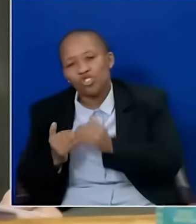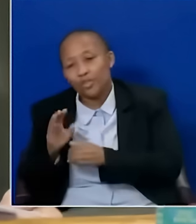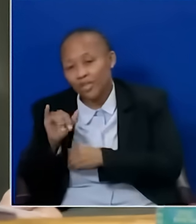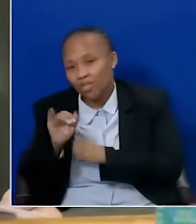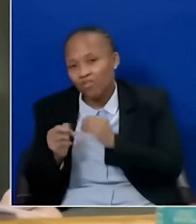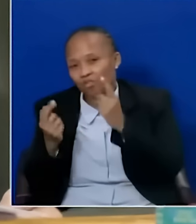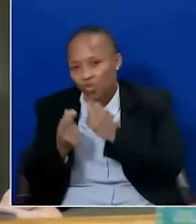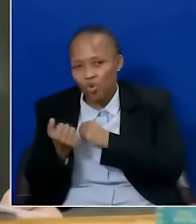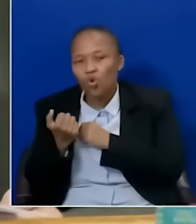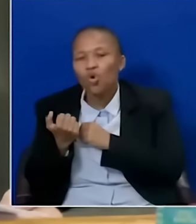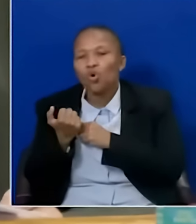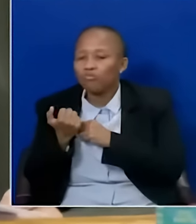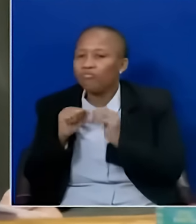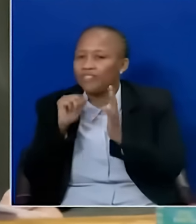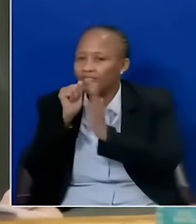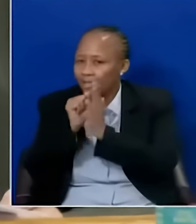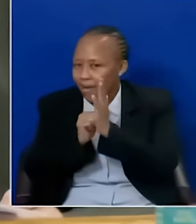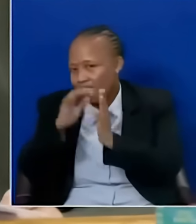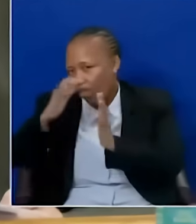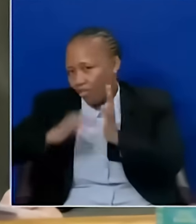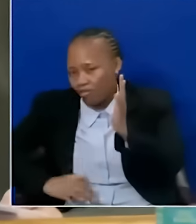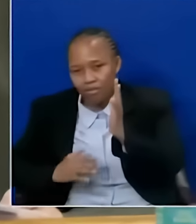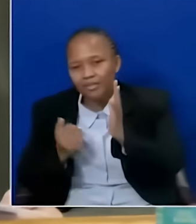both issues rather than